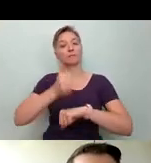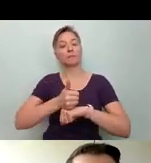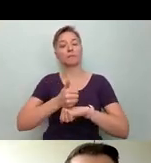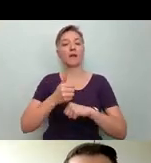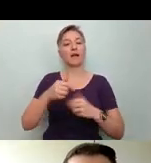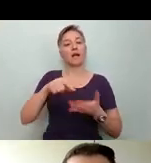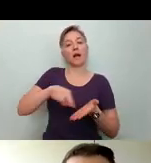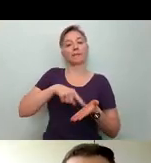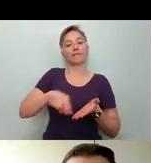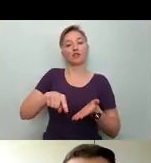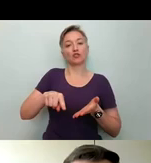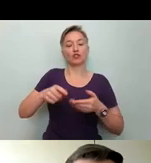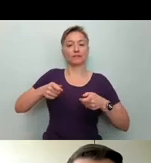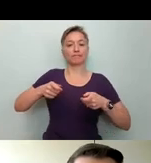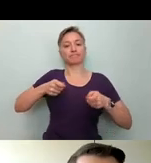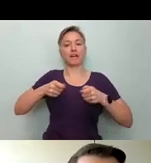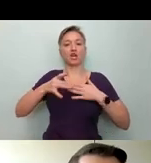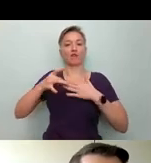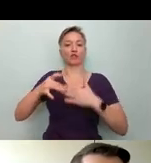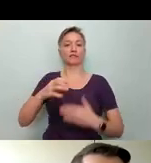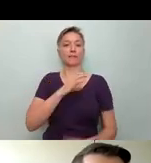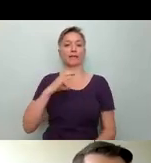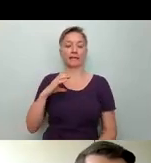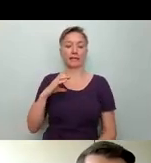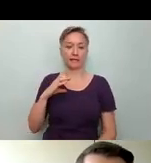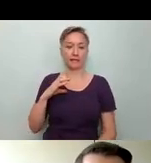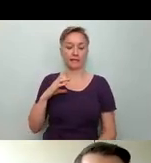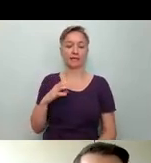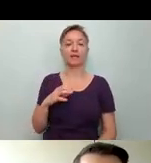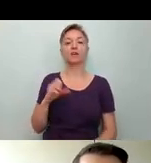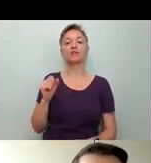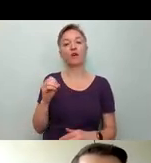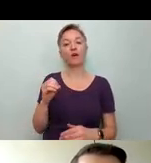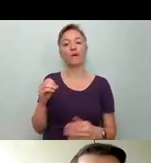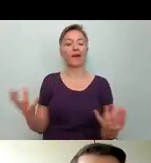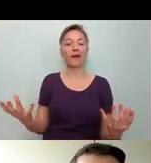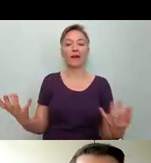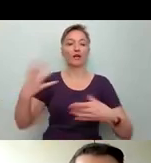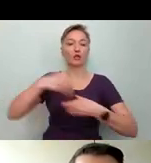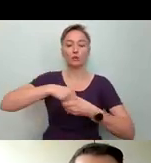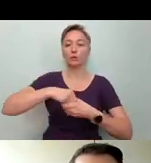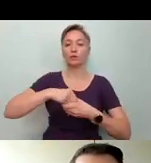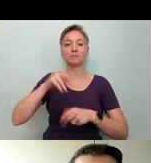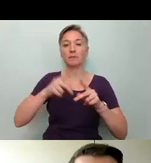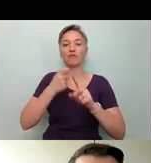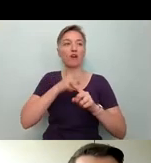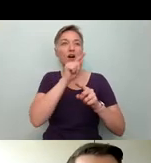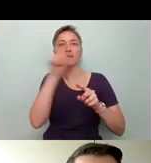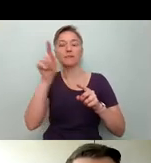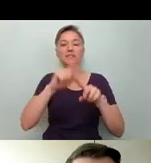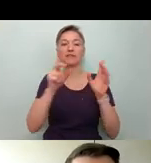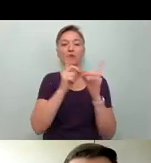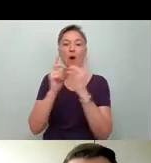committee which will again be made up of a cross-functional subset of senior leaders. And